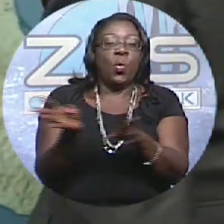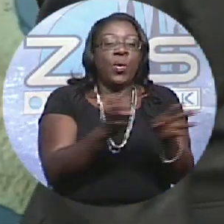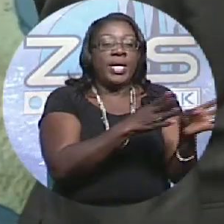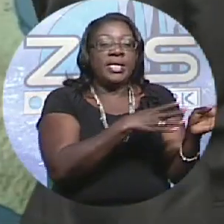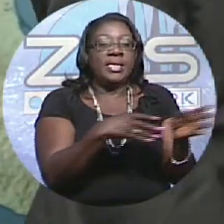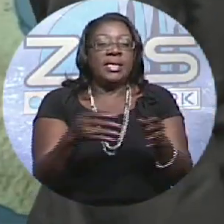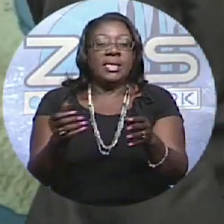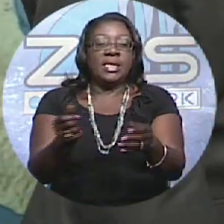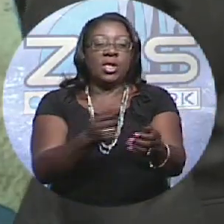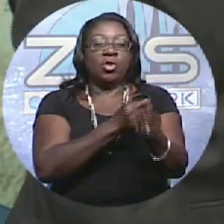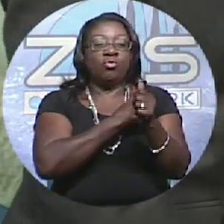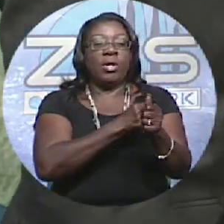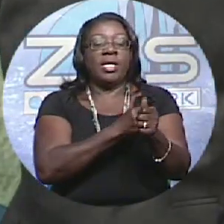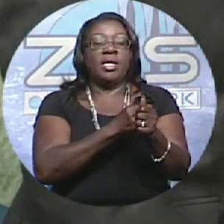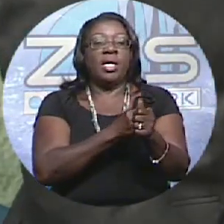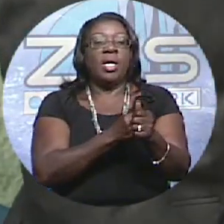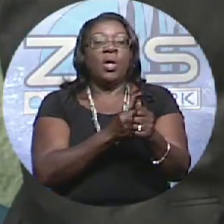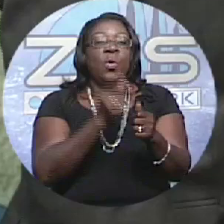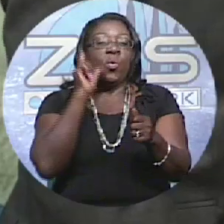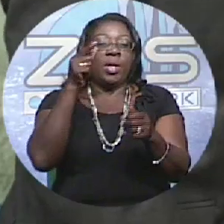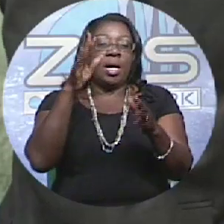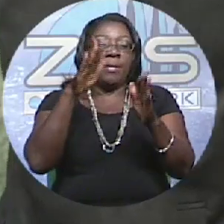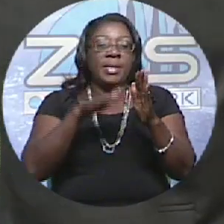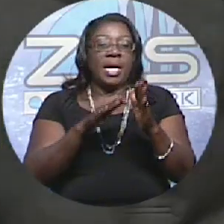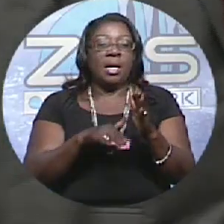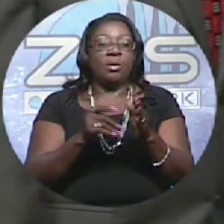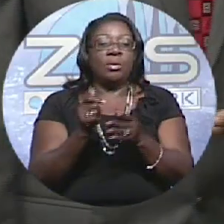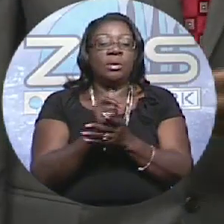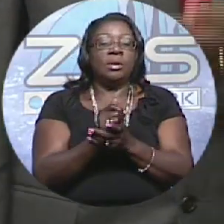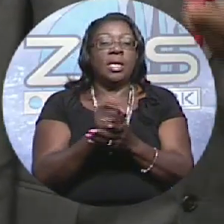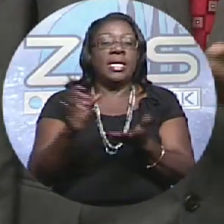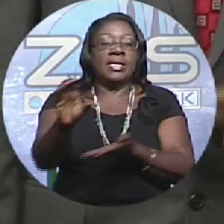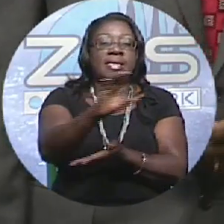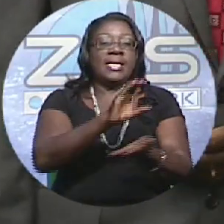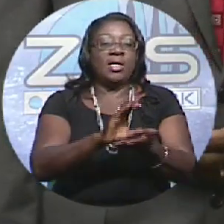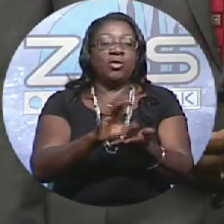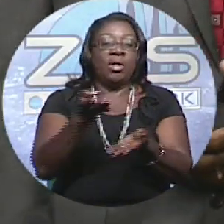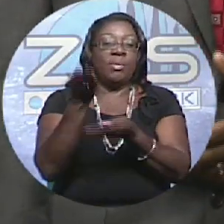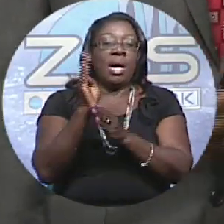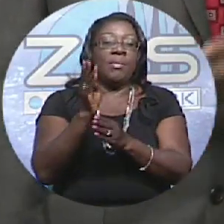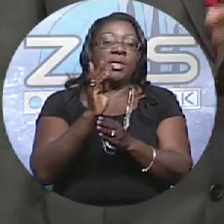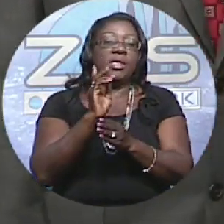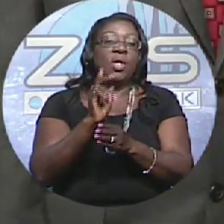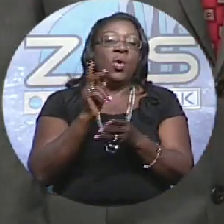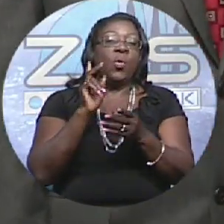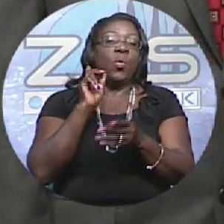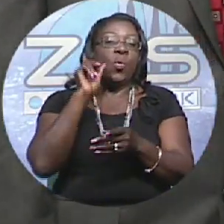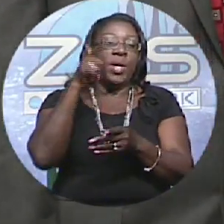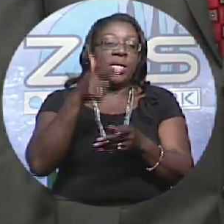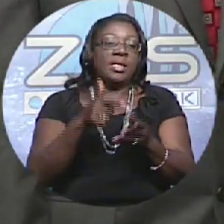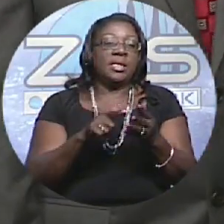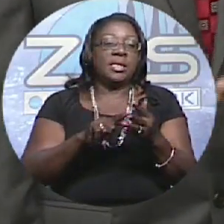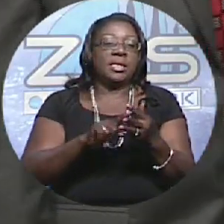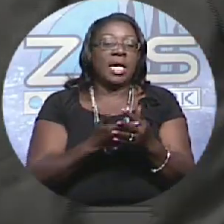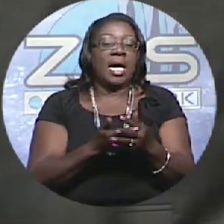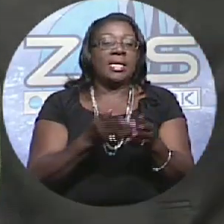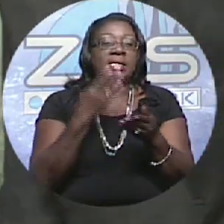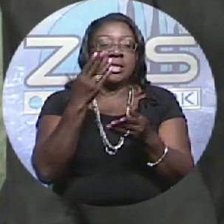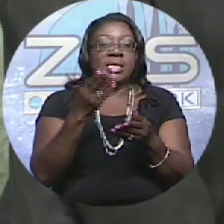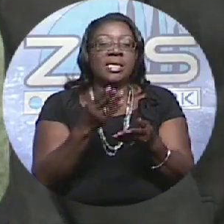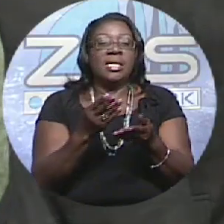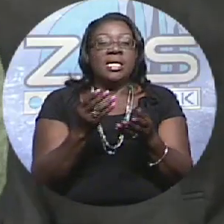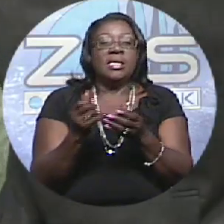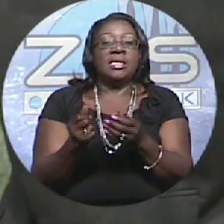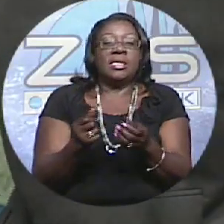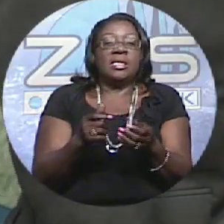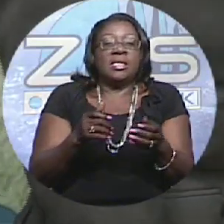ride the north coast of Cuba and then move into South Florida. Central Bahamas should start to see some effects of this by Saturday evening into